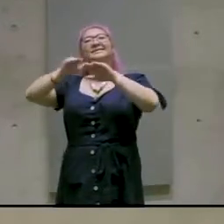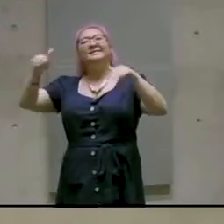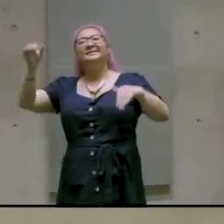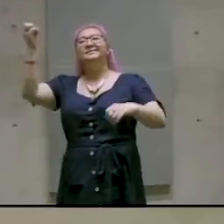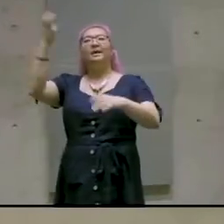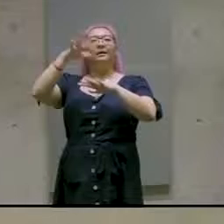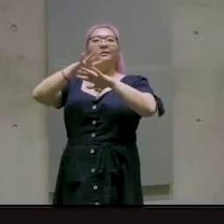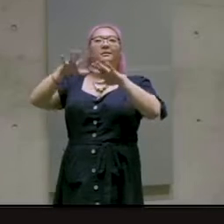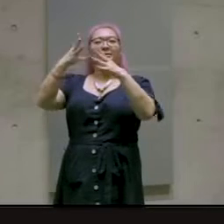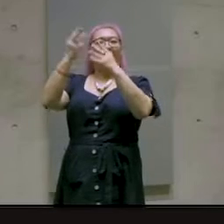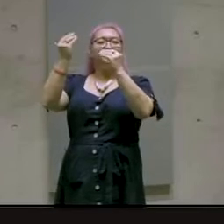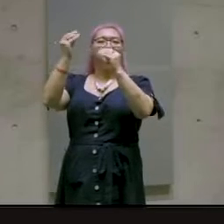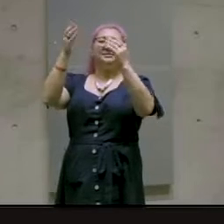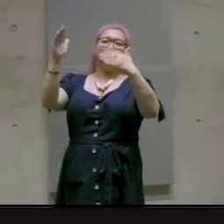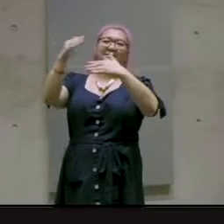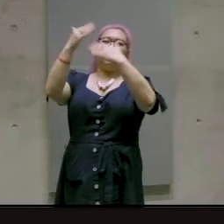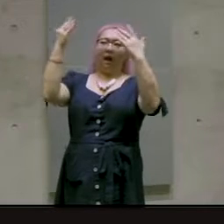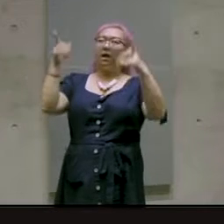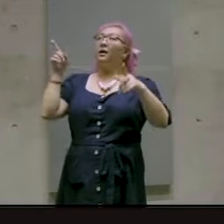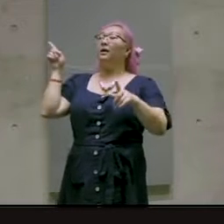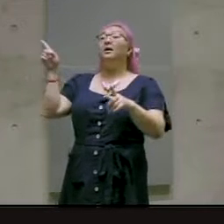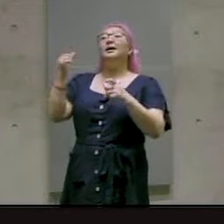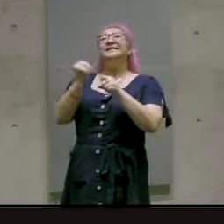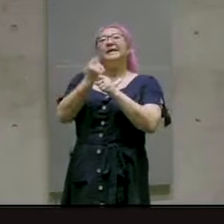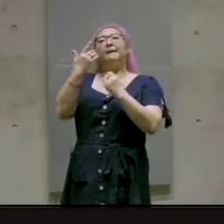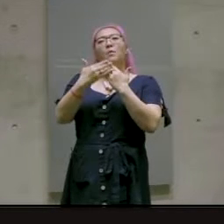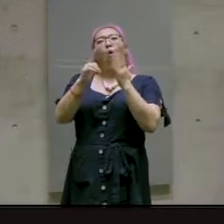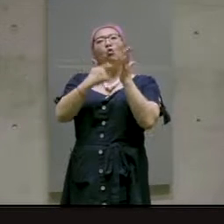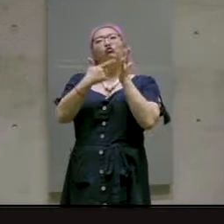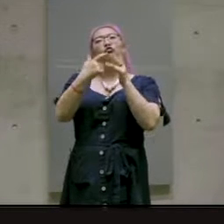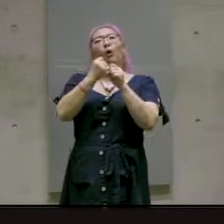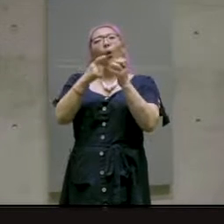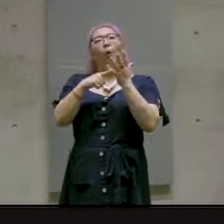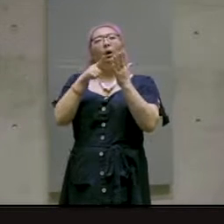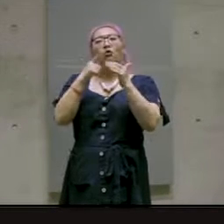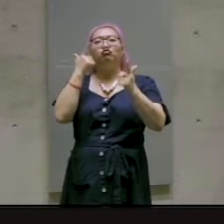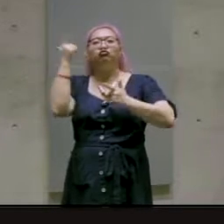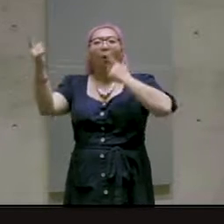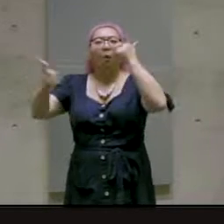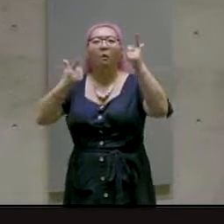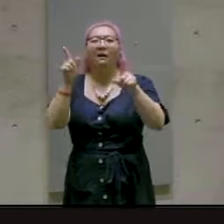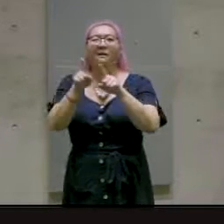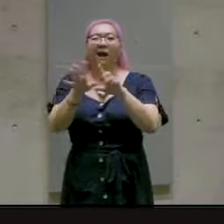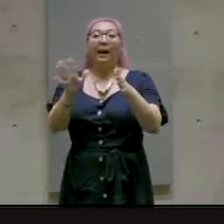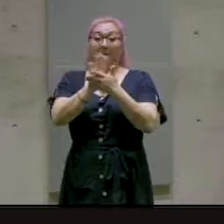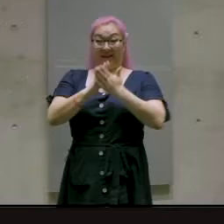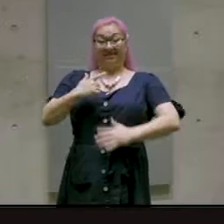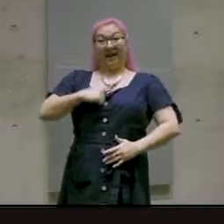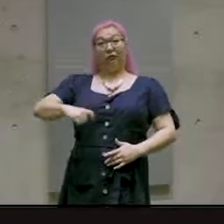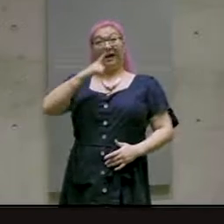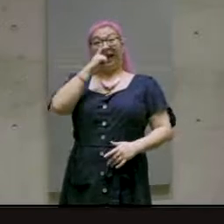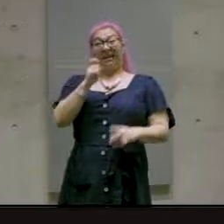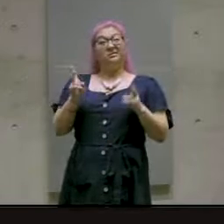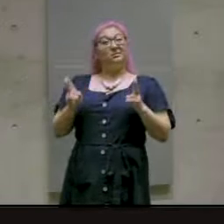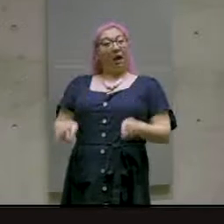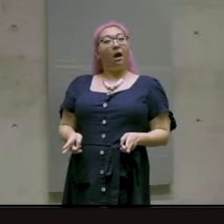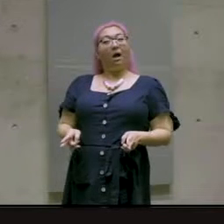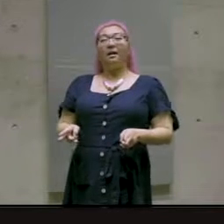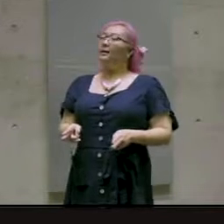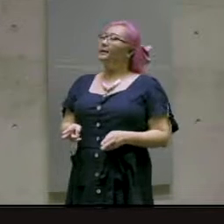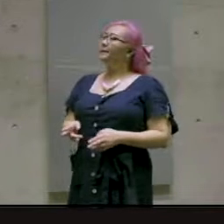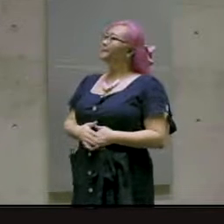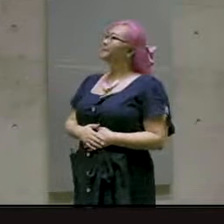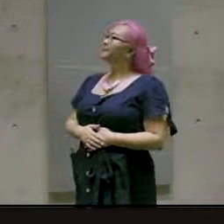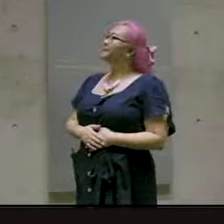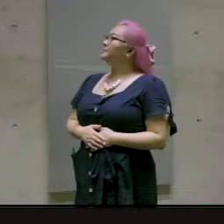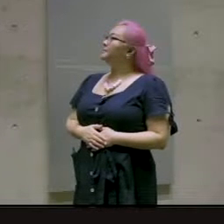that implies, the protagonist can die, which is something of a blocker for kind of long-term relationship development. It feels weird if a character immediately picks up